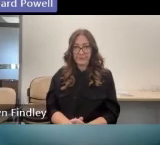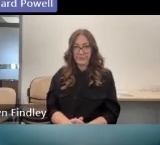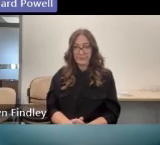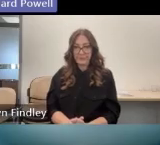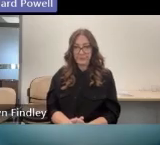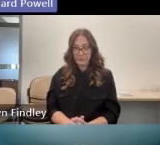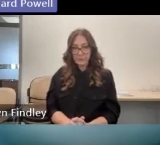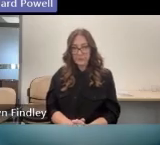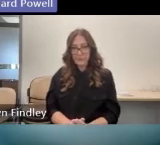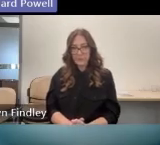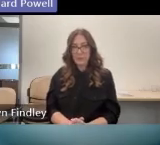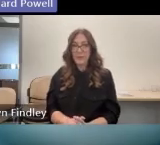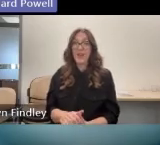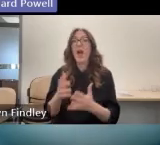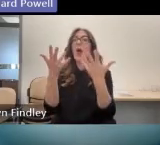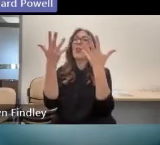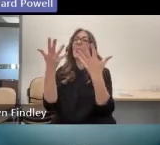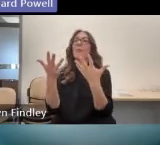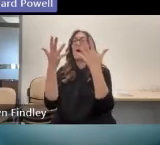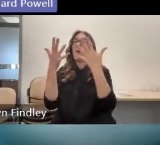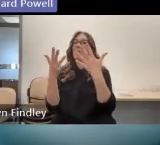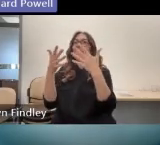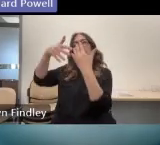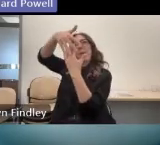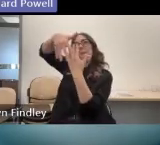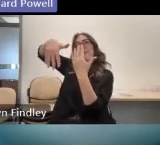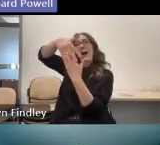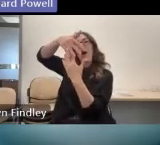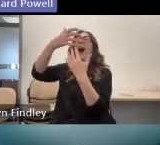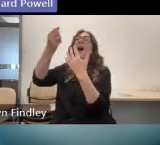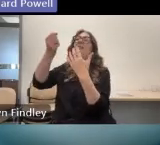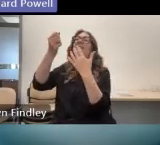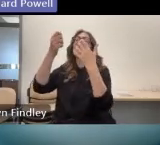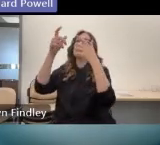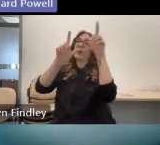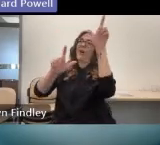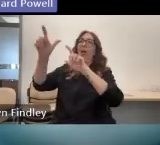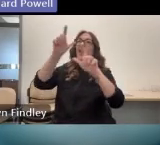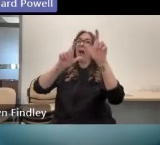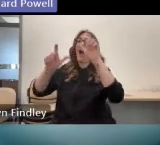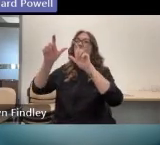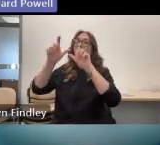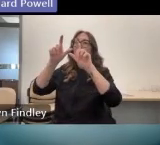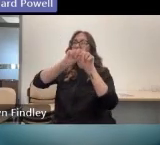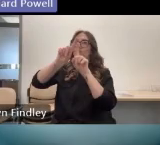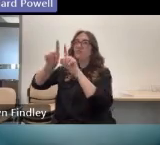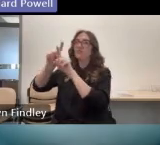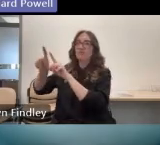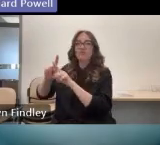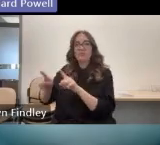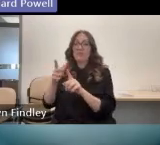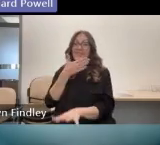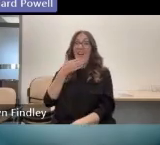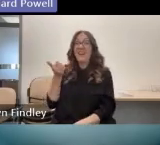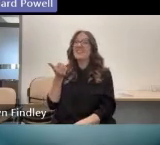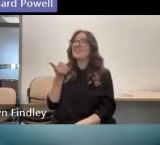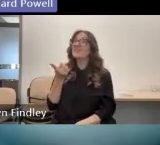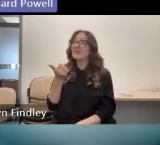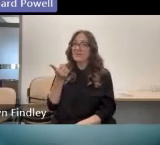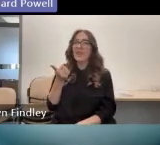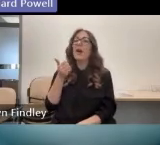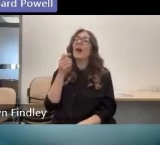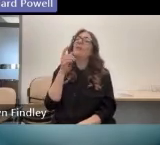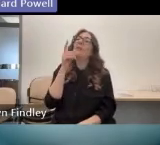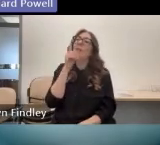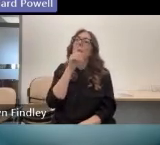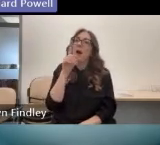at the moment we've got a nice colourful wallpaper, which is visually quite attractive. However, it doesn't